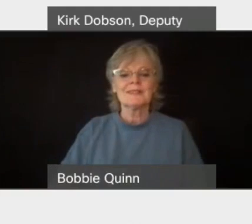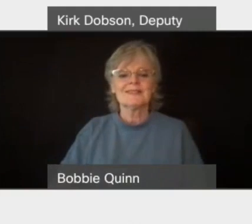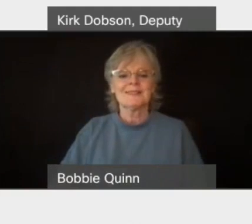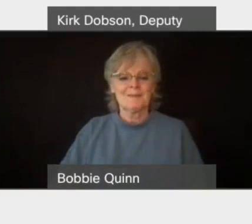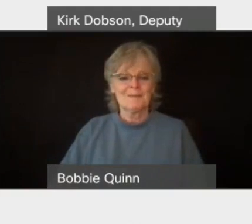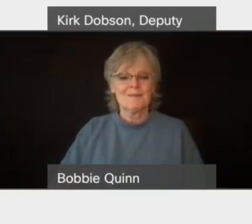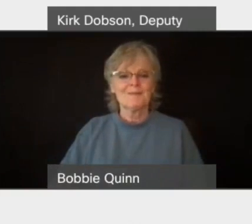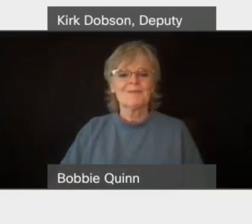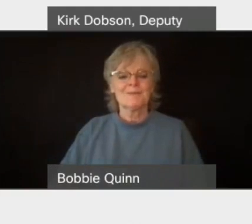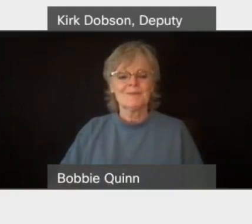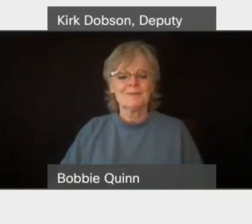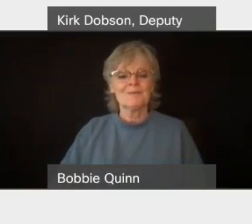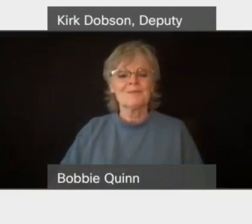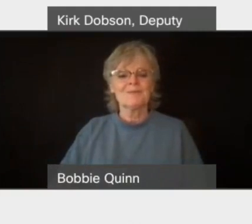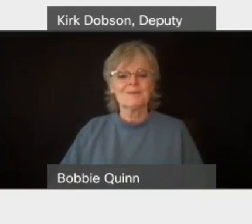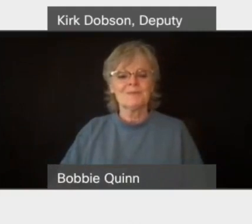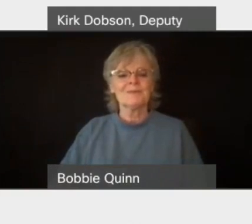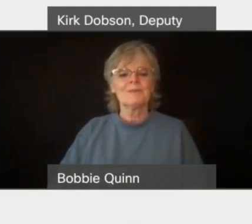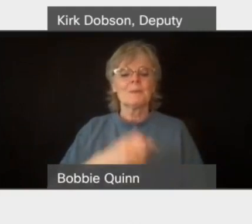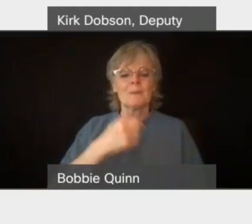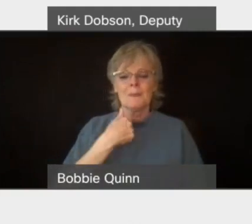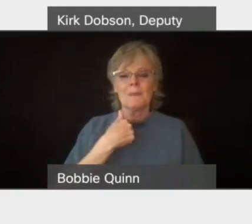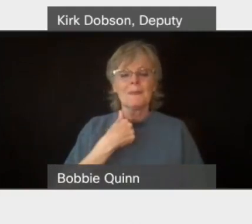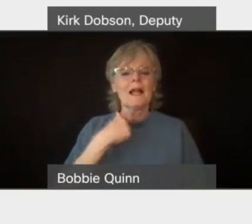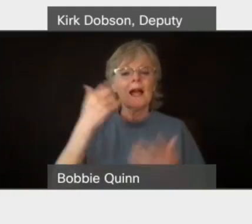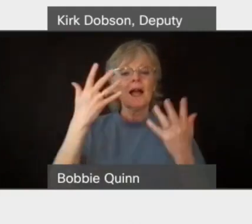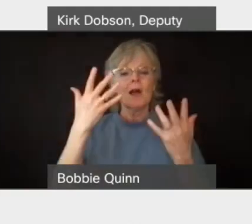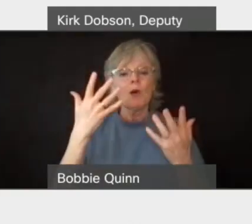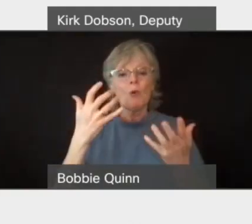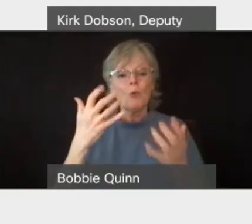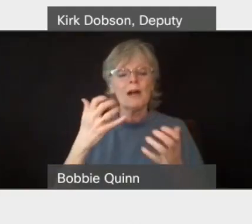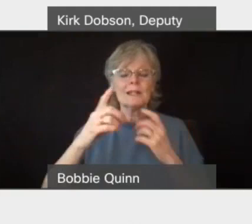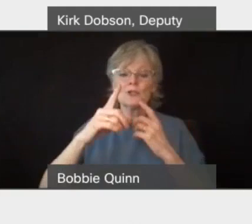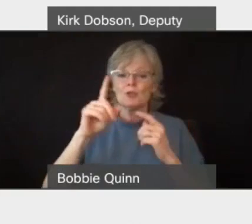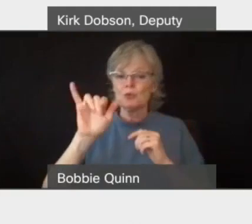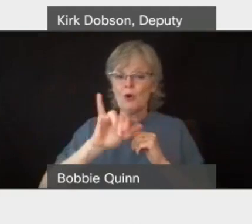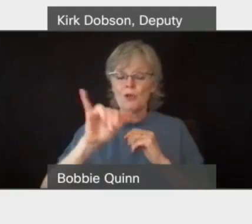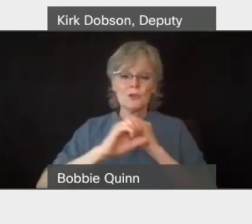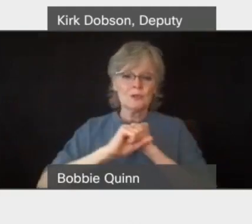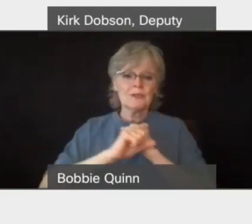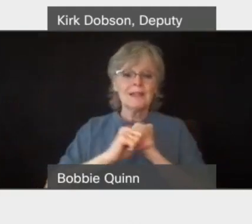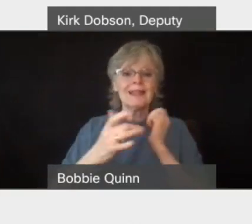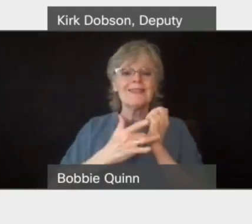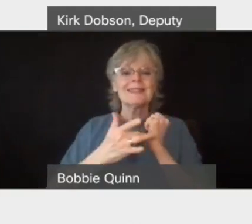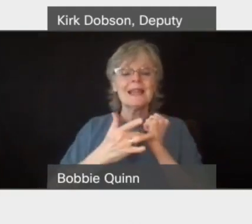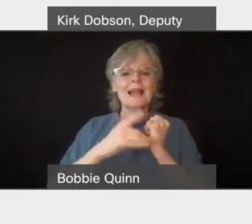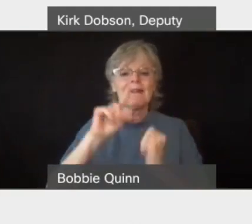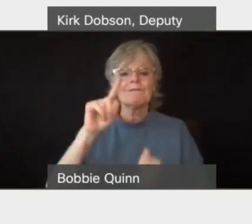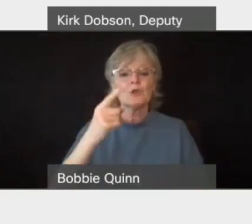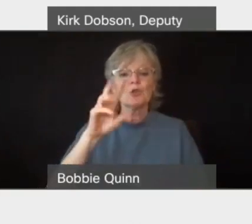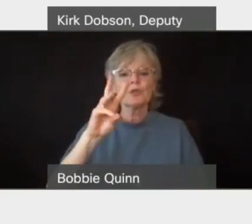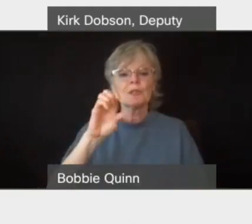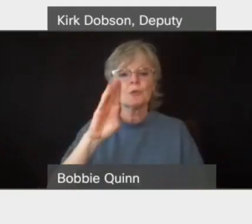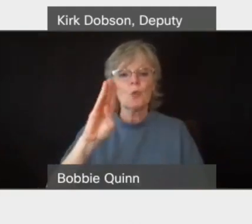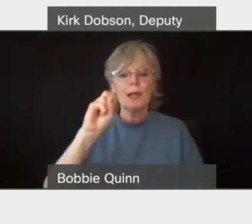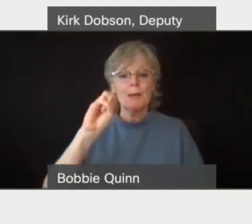this forum, as I did previously, to just do the plug again that the Tech First web series has in fact kicked